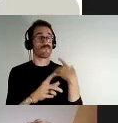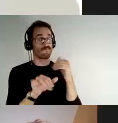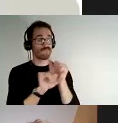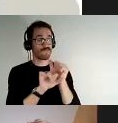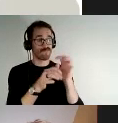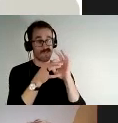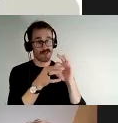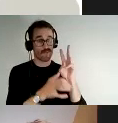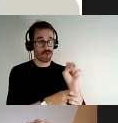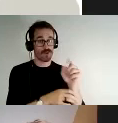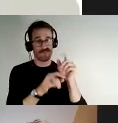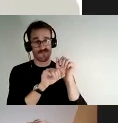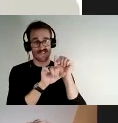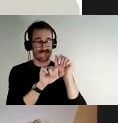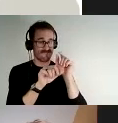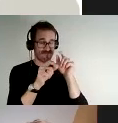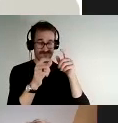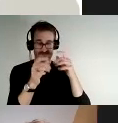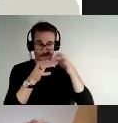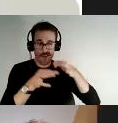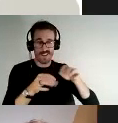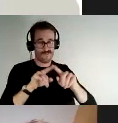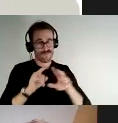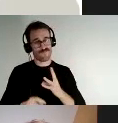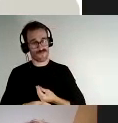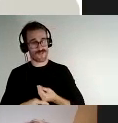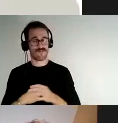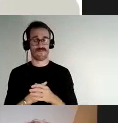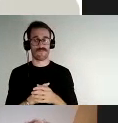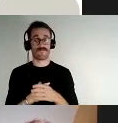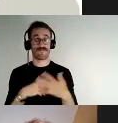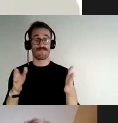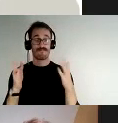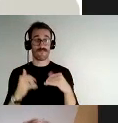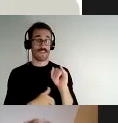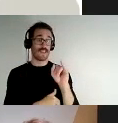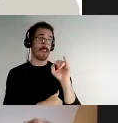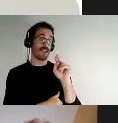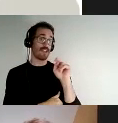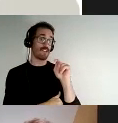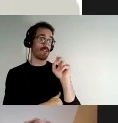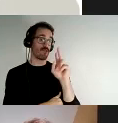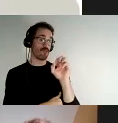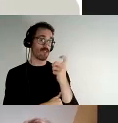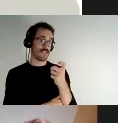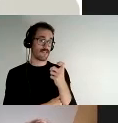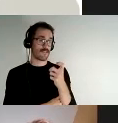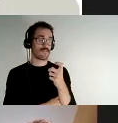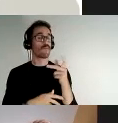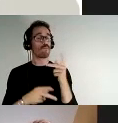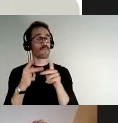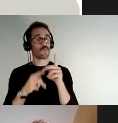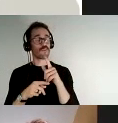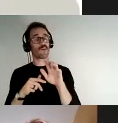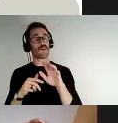that with trans-identified speakers. The next one is intersex, and these are people who are born with